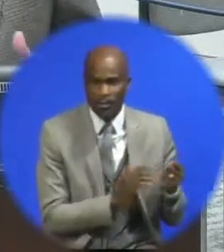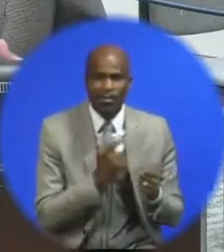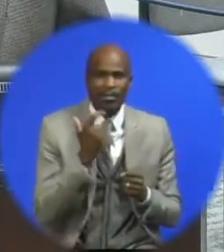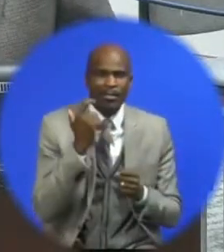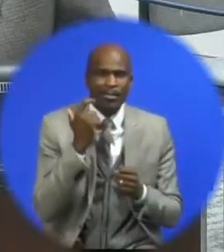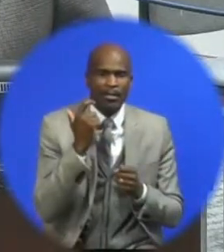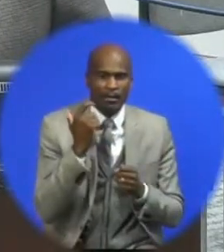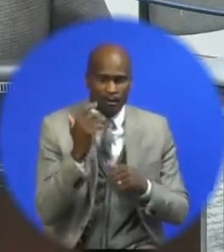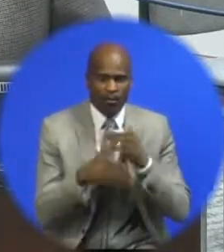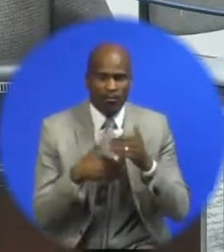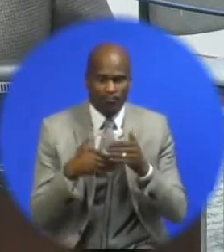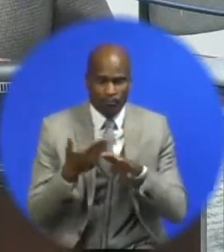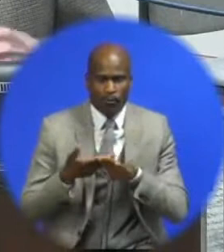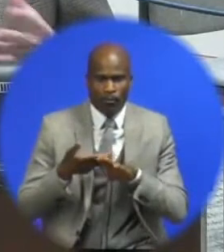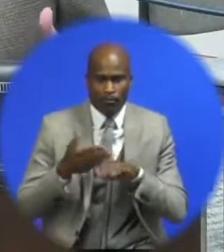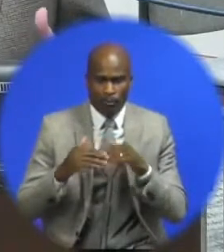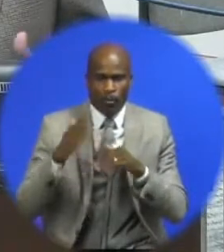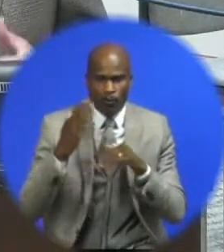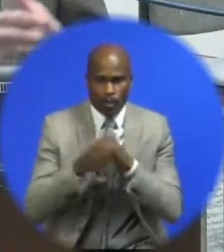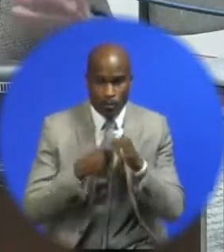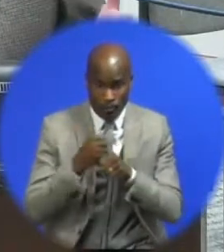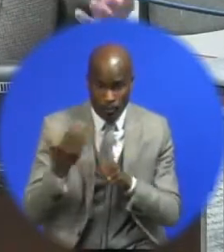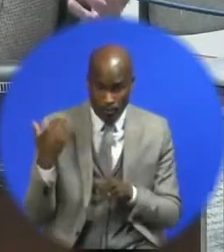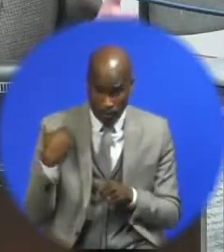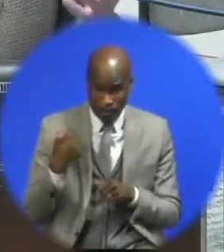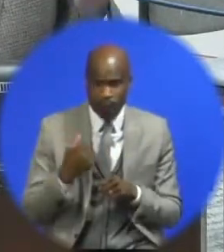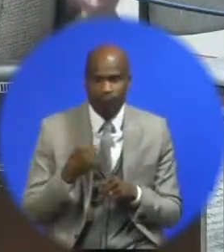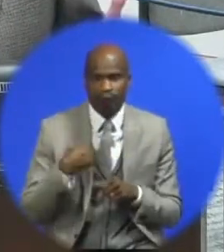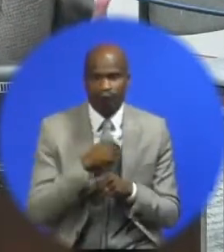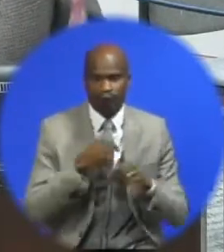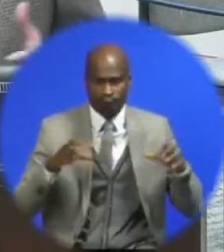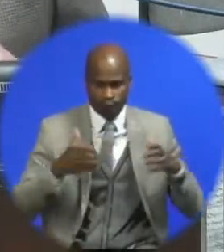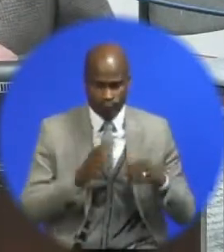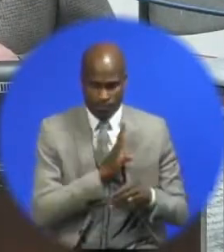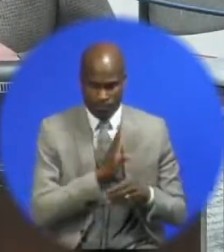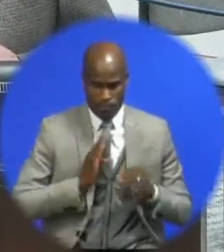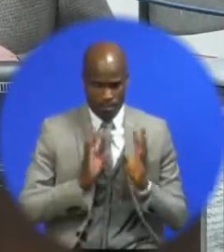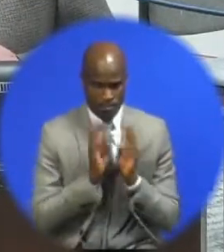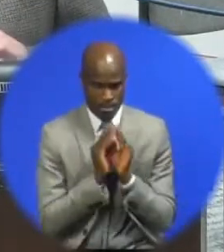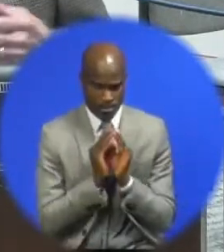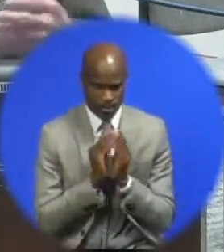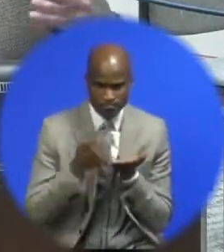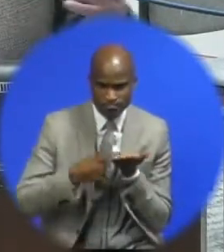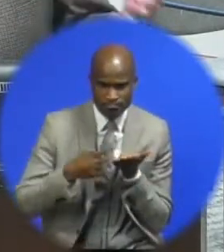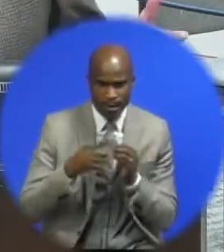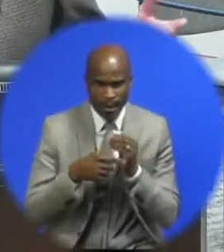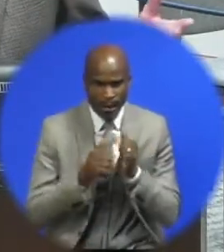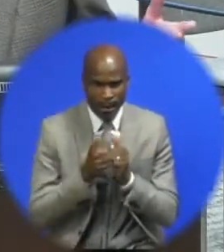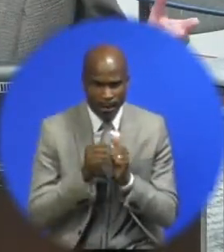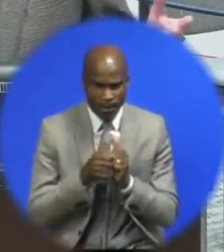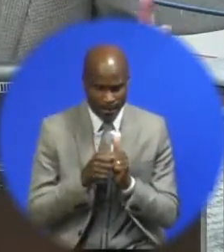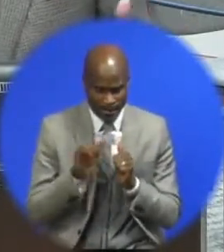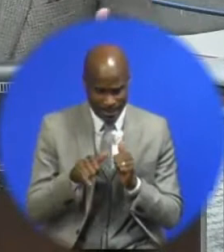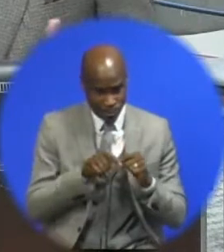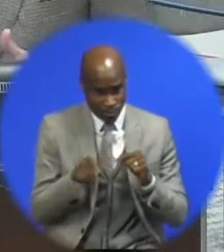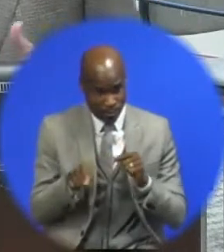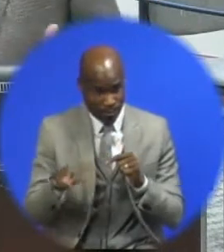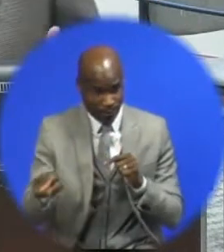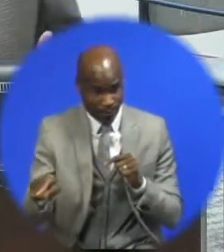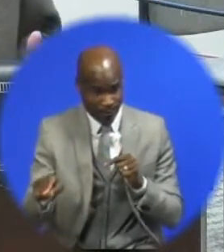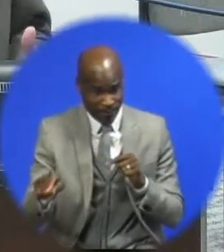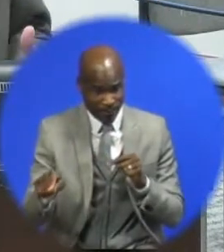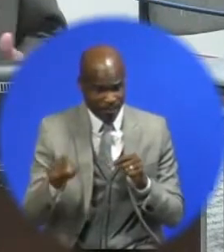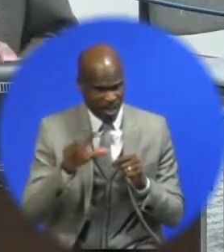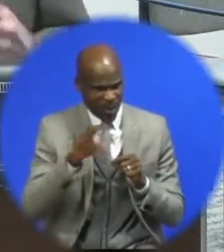year ago, and we were talking about how do we take this trail from, say, a 30-year project to a